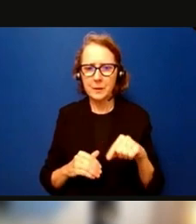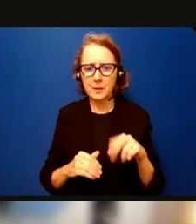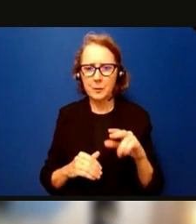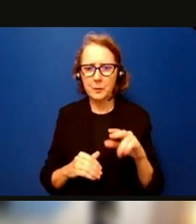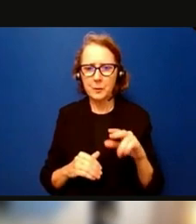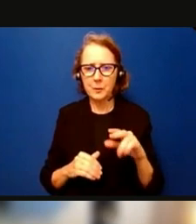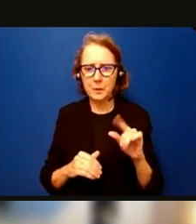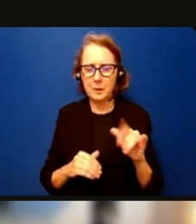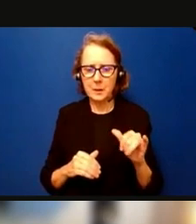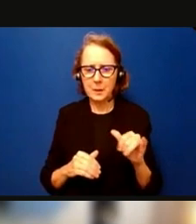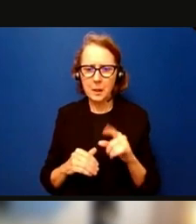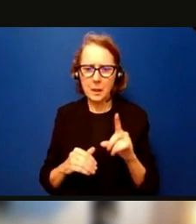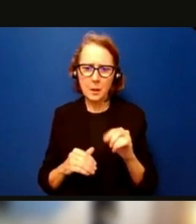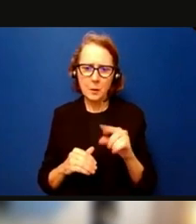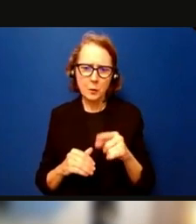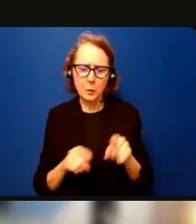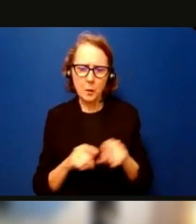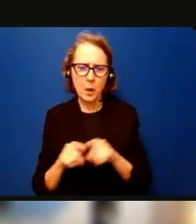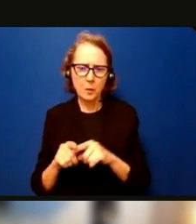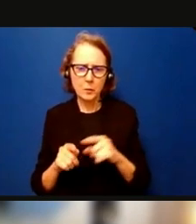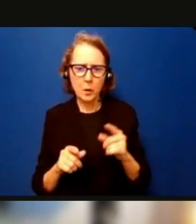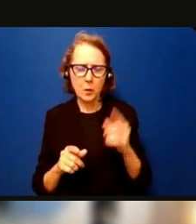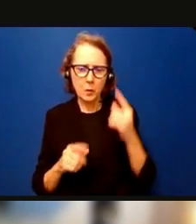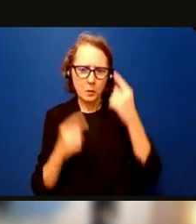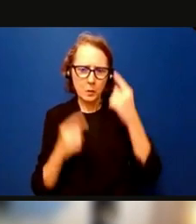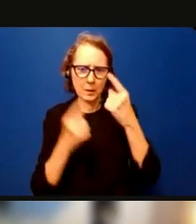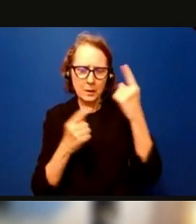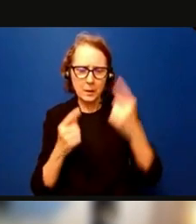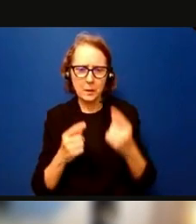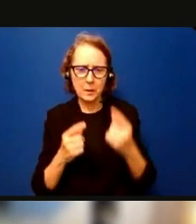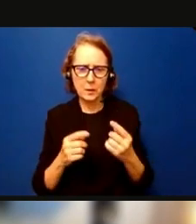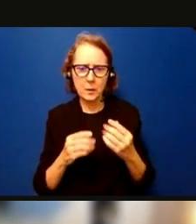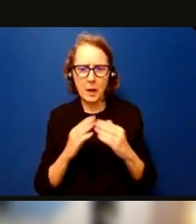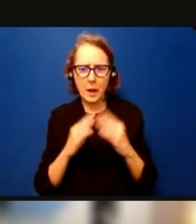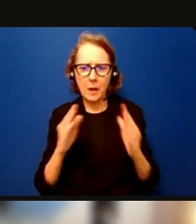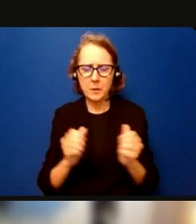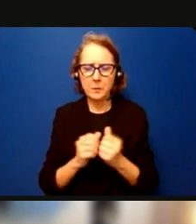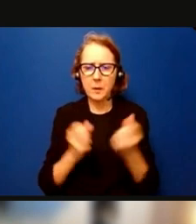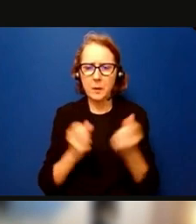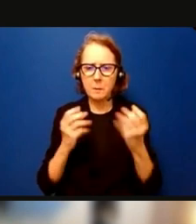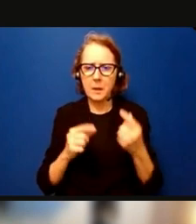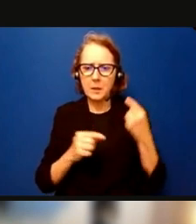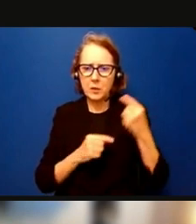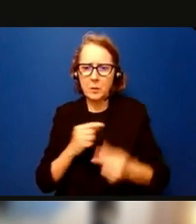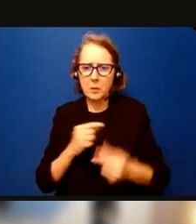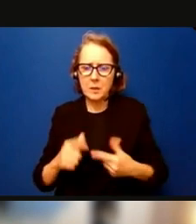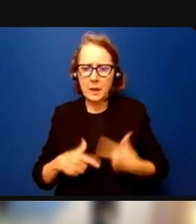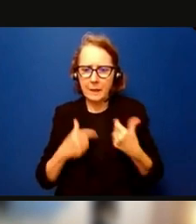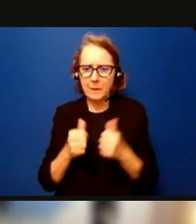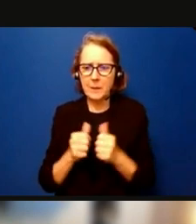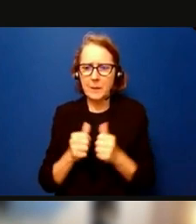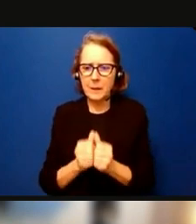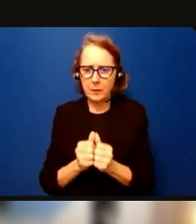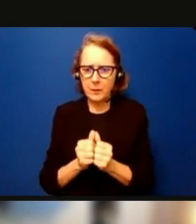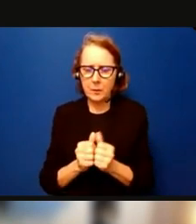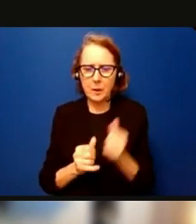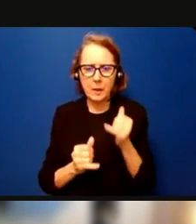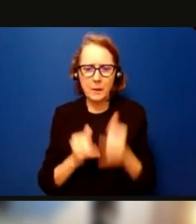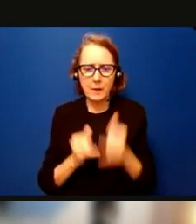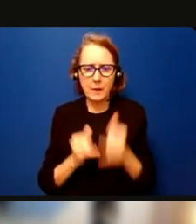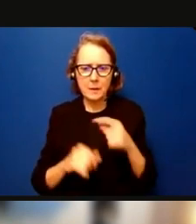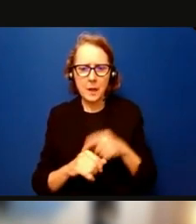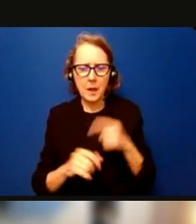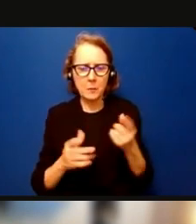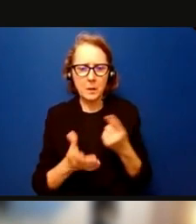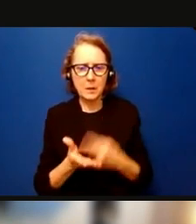take into account multi-generational households? You know, because I know, you know, the last time we talked about this, you know, we didn't want to have as a council